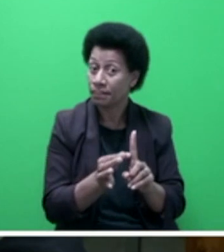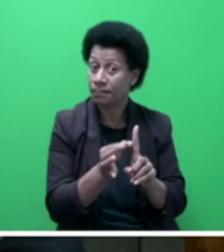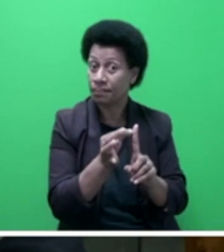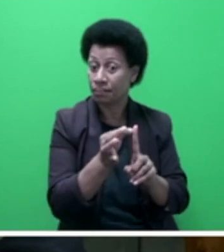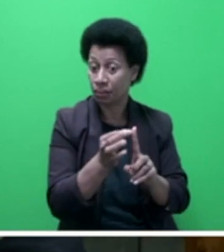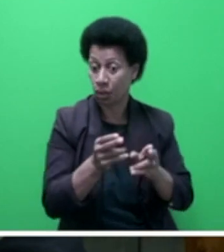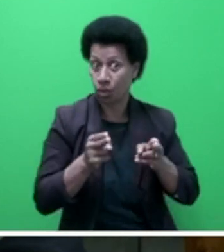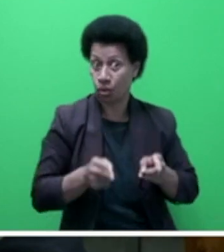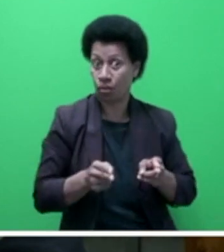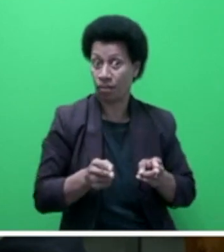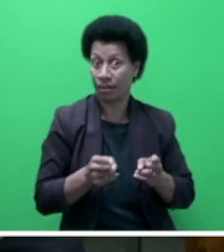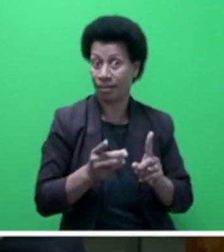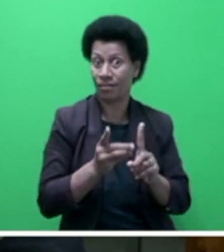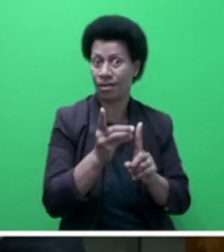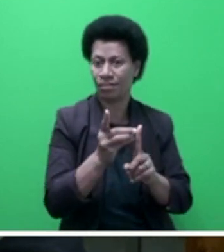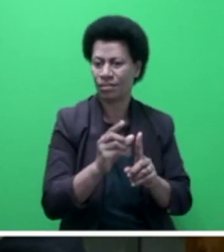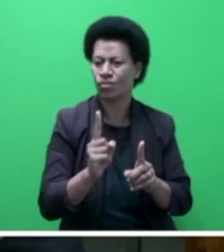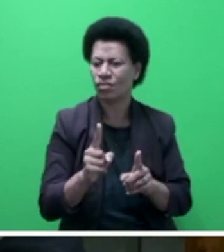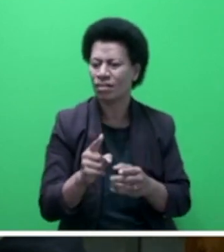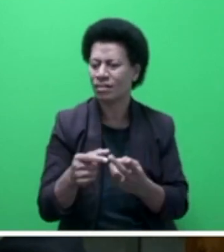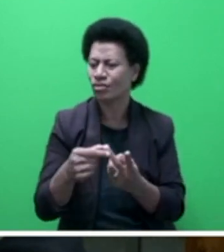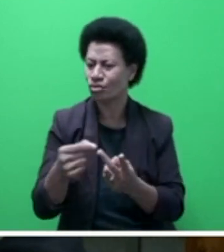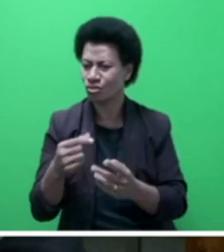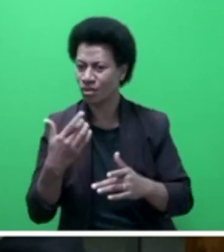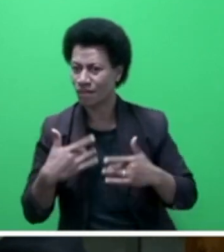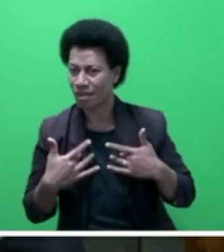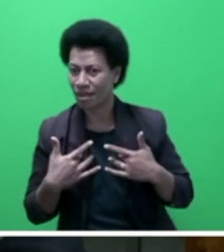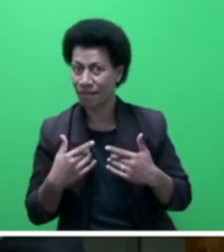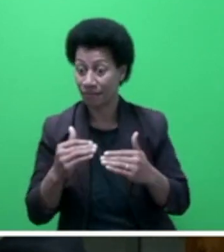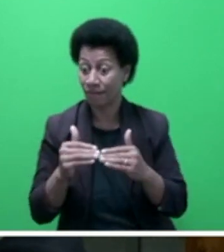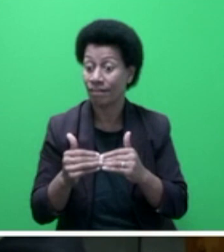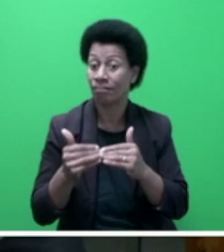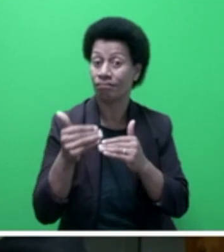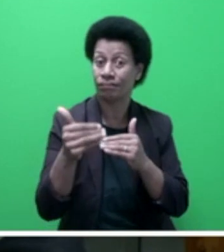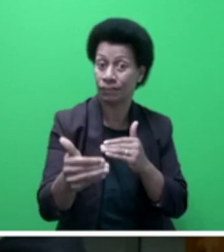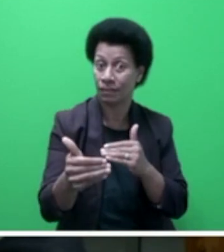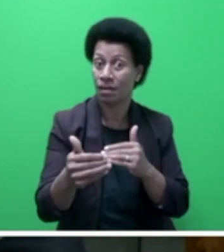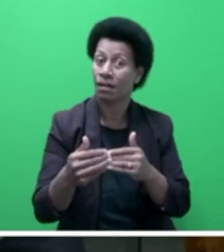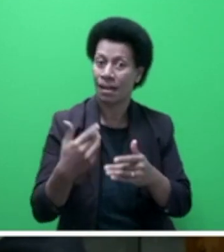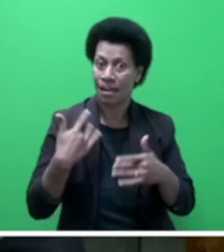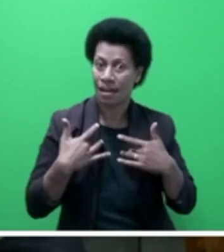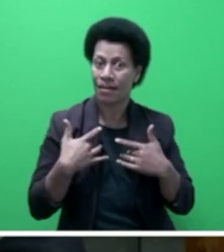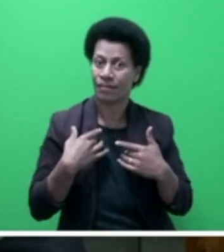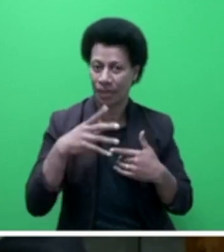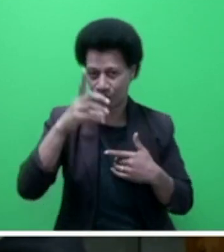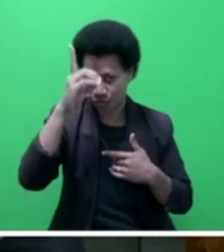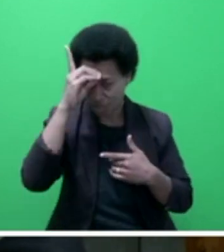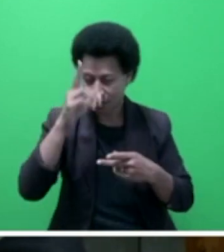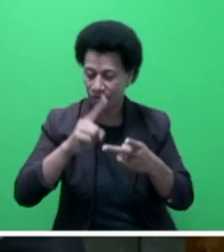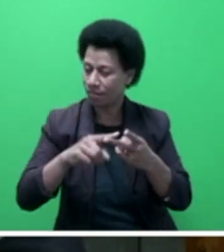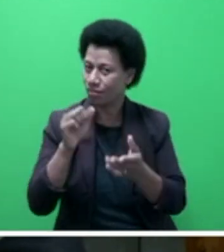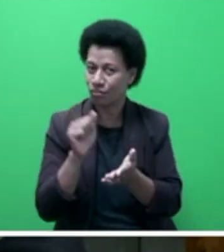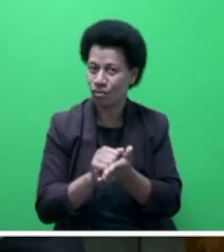matter of enlarging people's choices to lead a healthy, long life, to be educated, and to enjoy a decent standard of